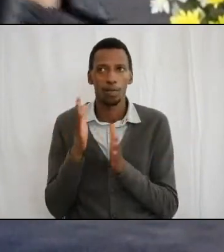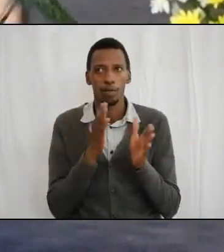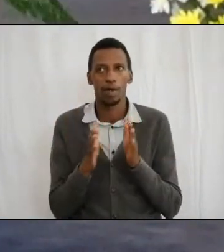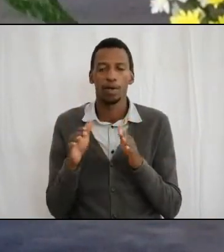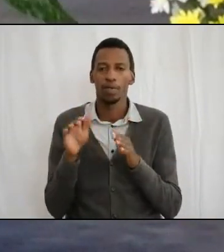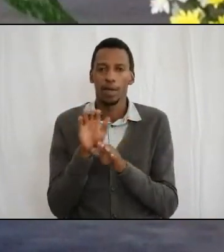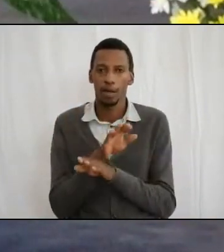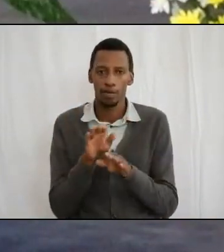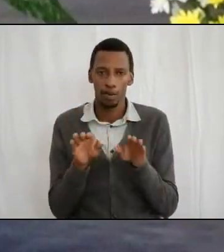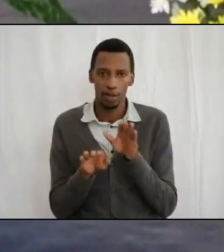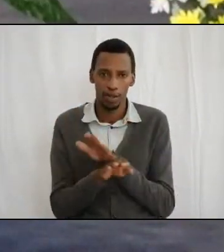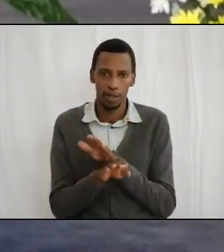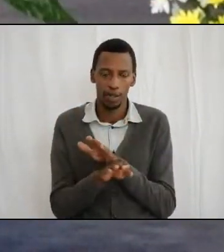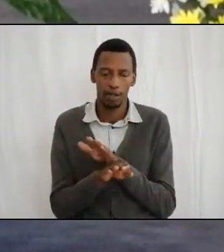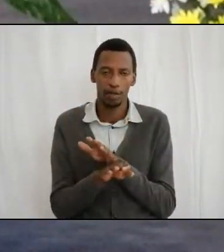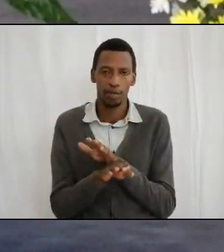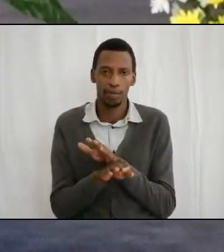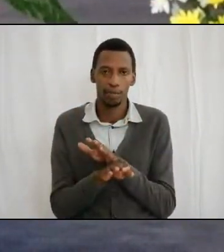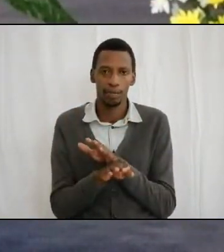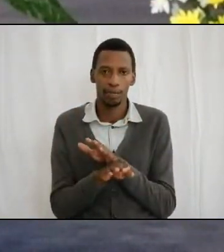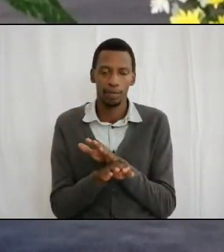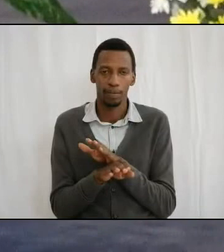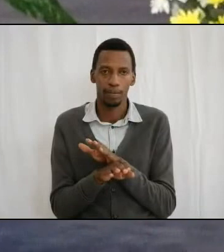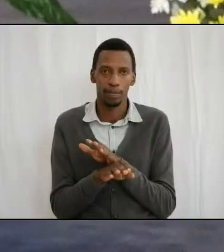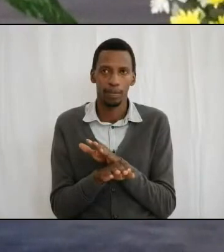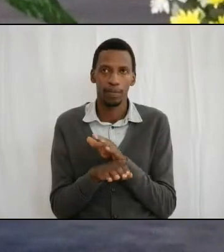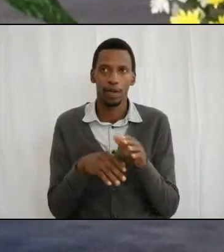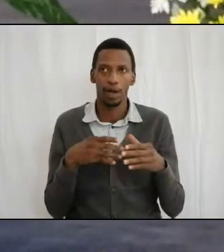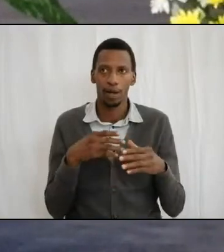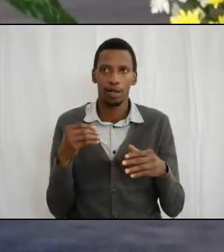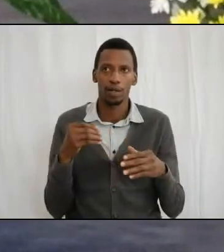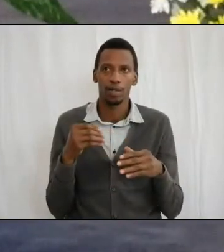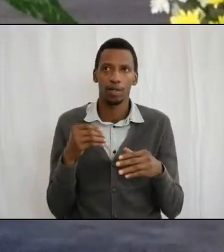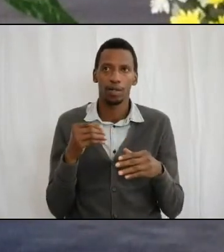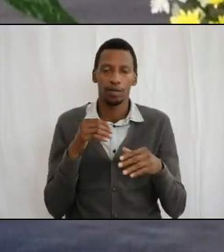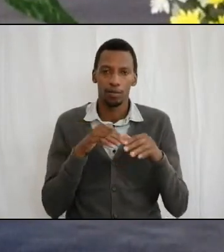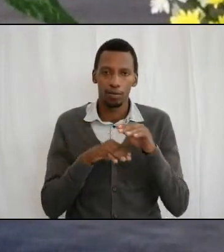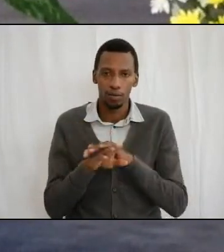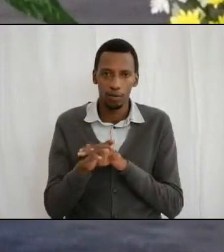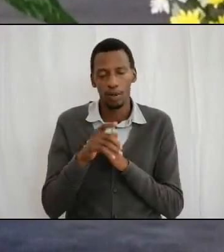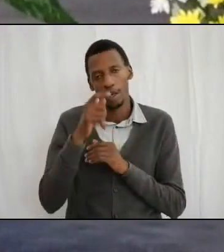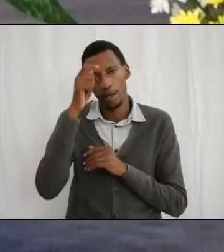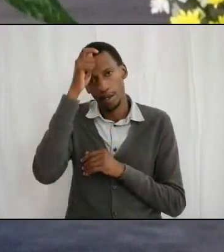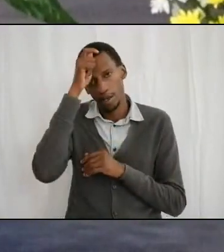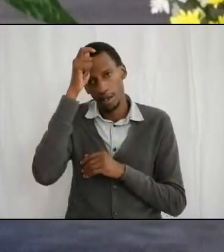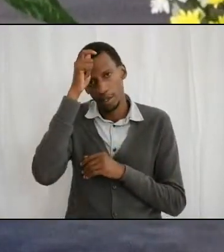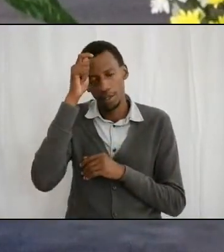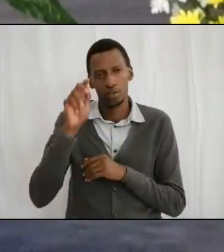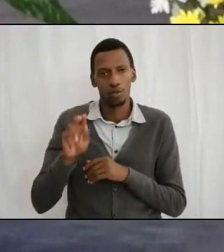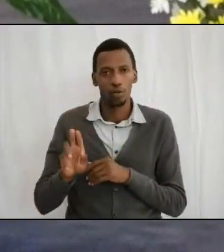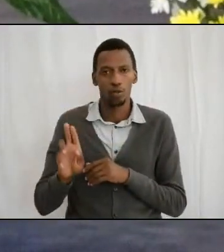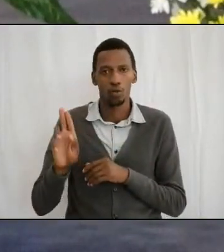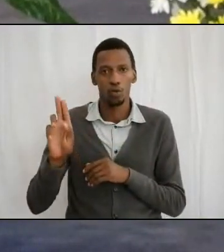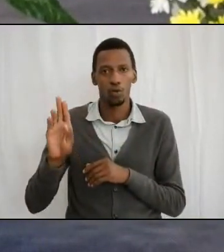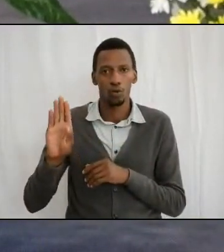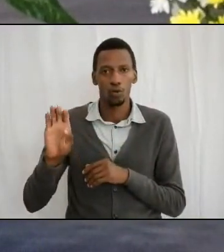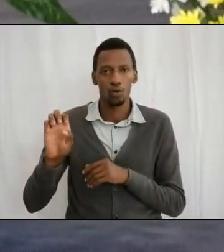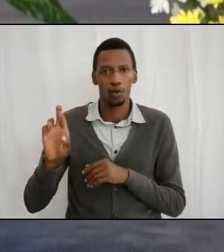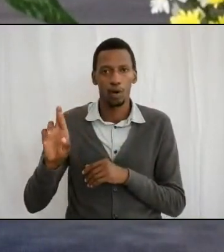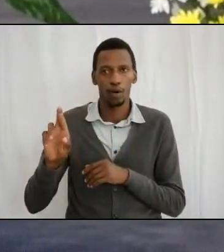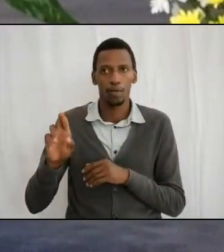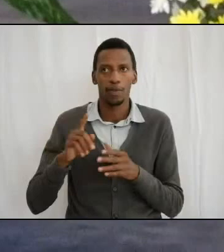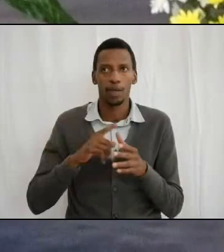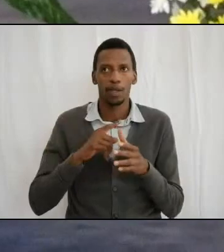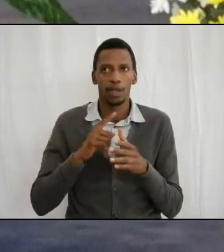planned ahead and so forth. And we get into the Uber car, and all of a sudden the driver, who is